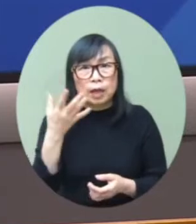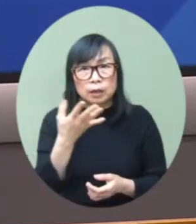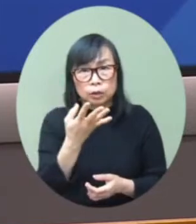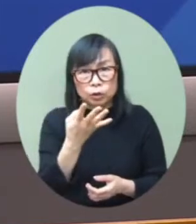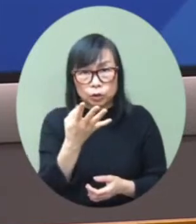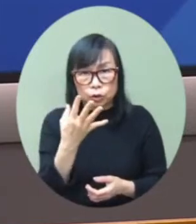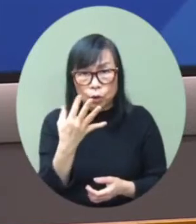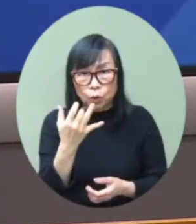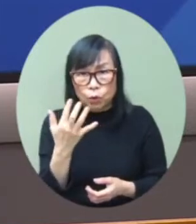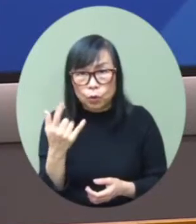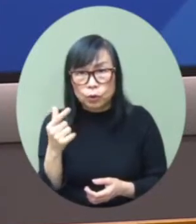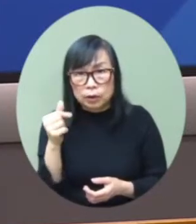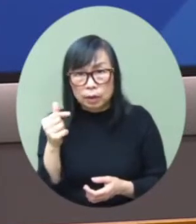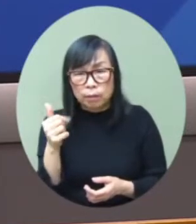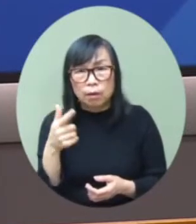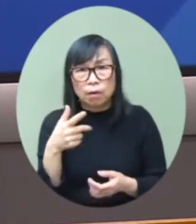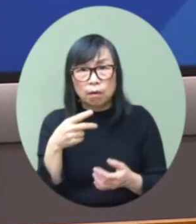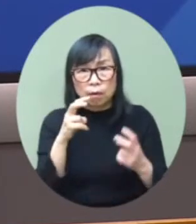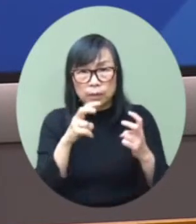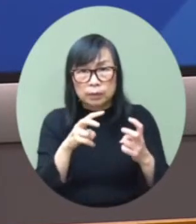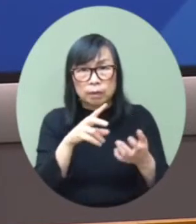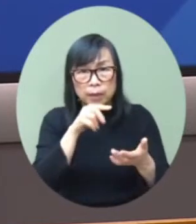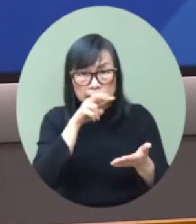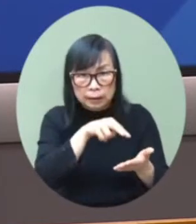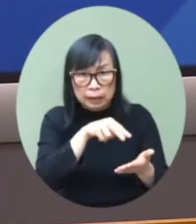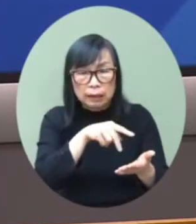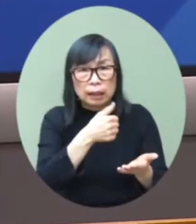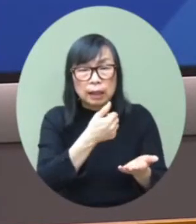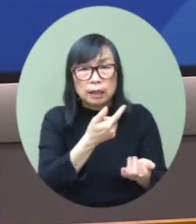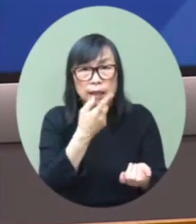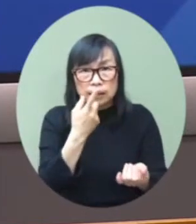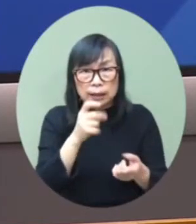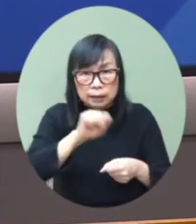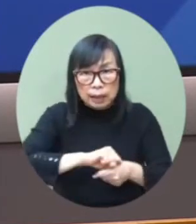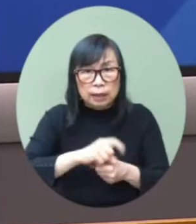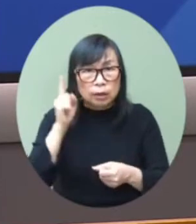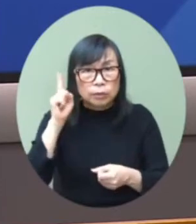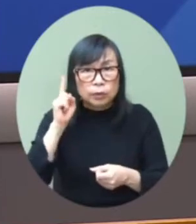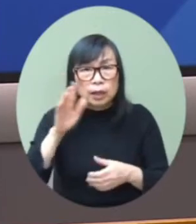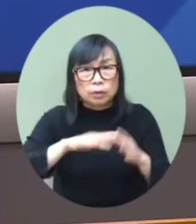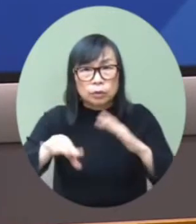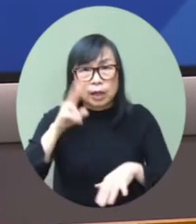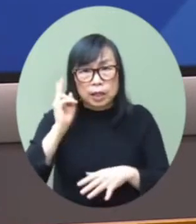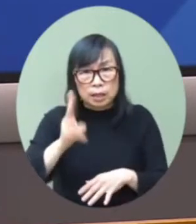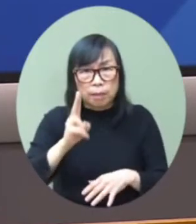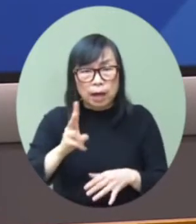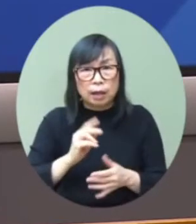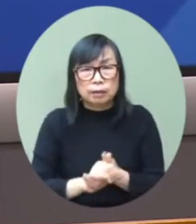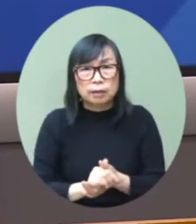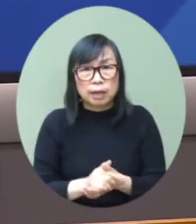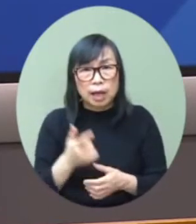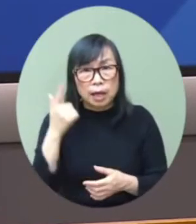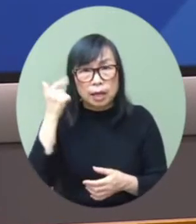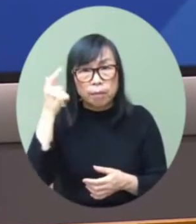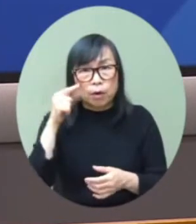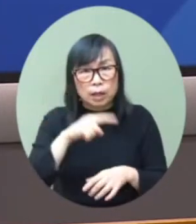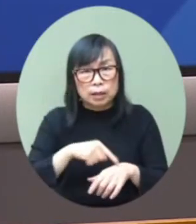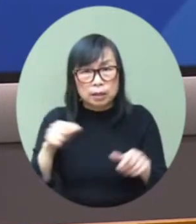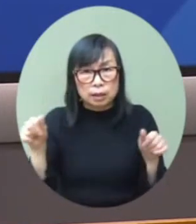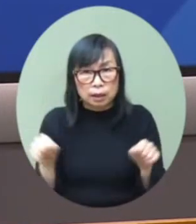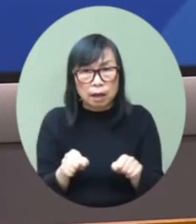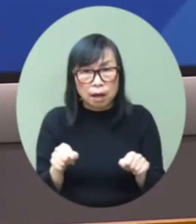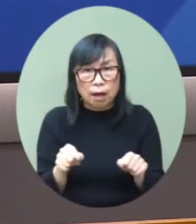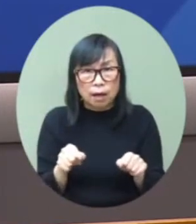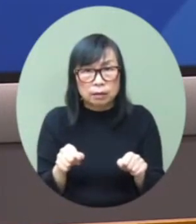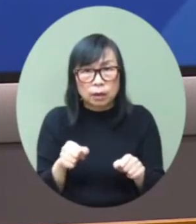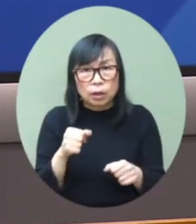from today onwards, there will be a dozen or so appointments will be boosted to 200 per day,